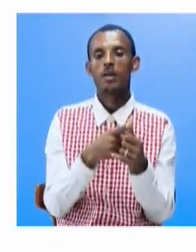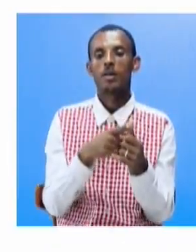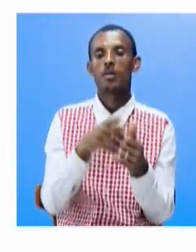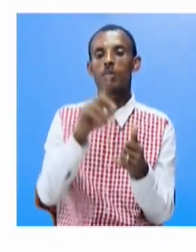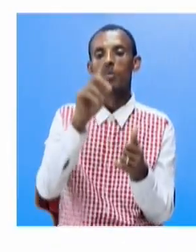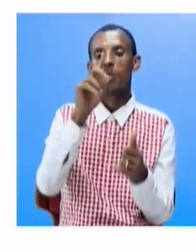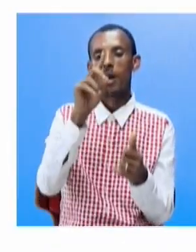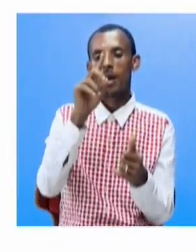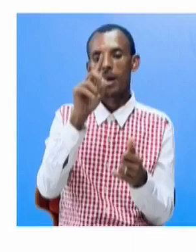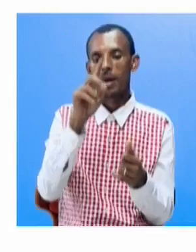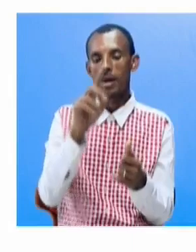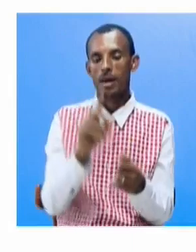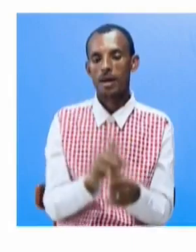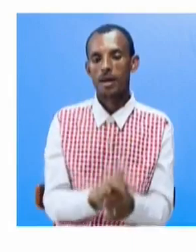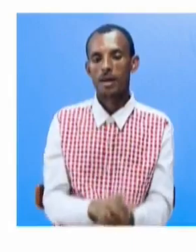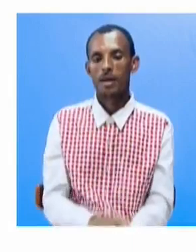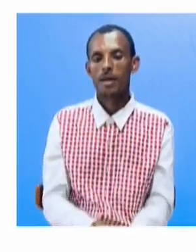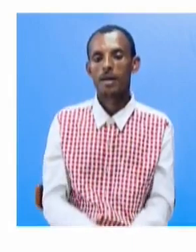have such a form.